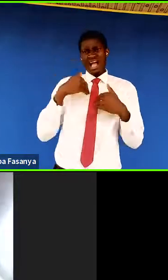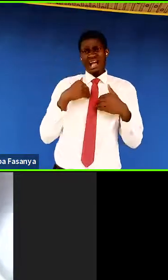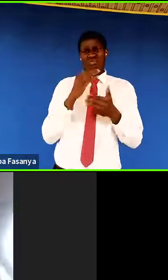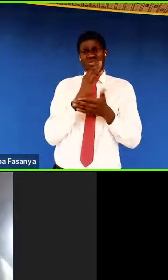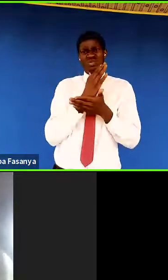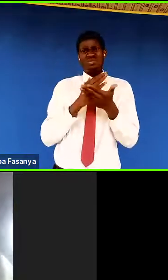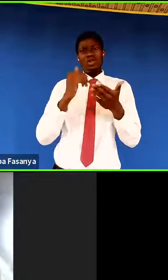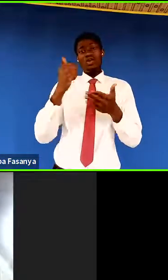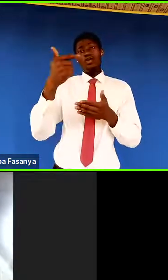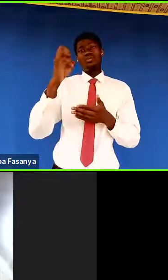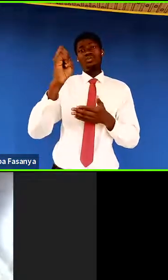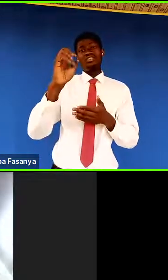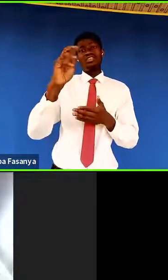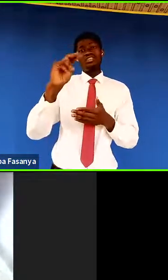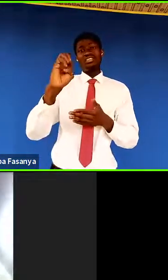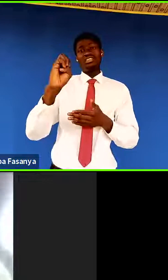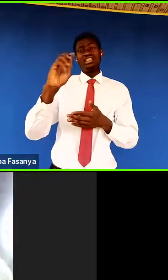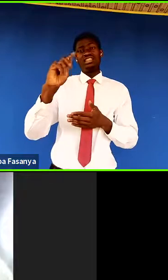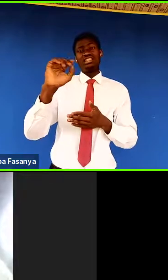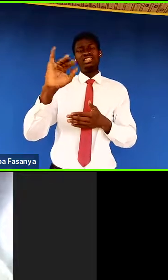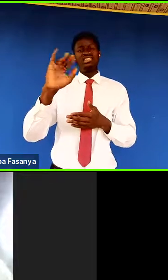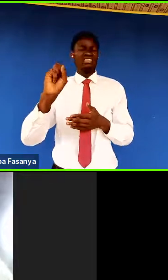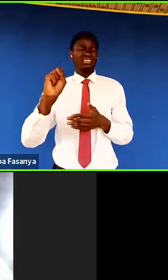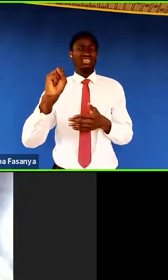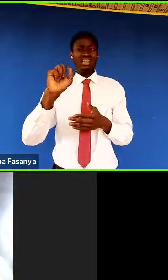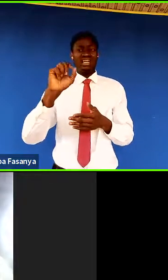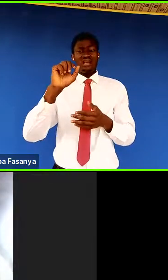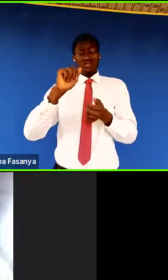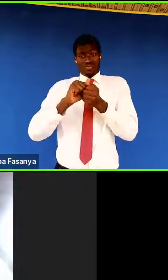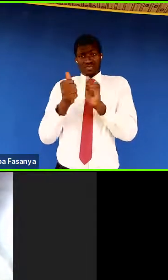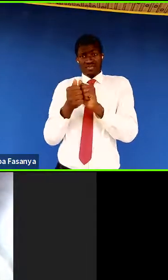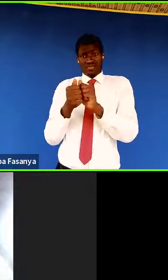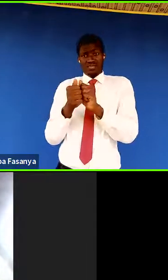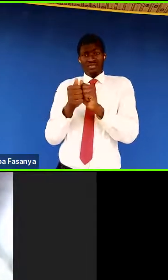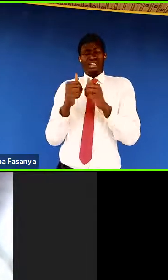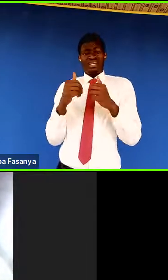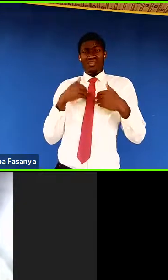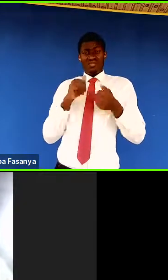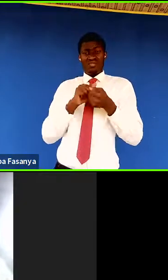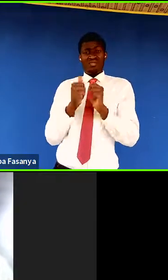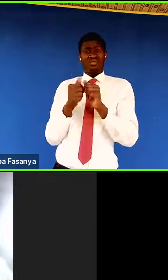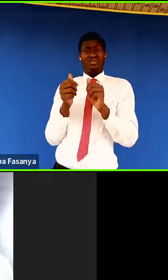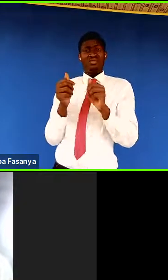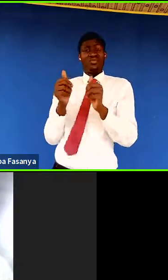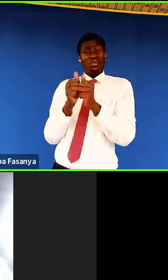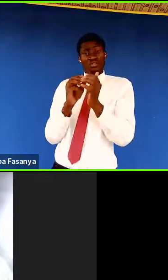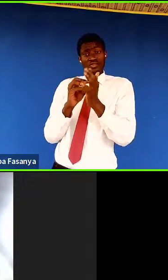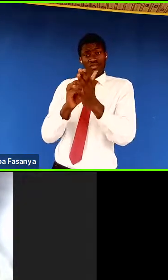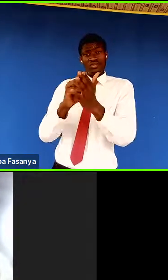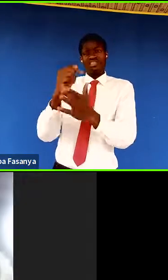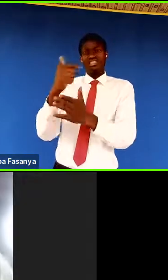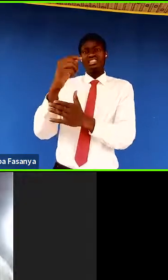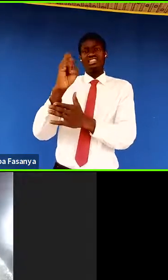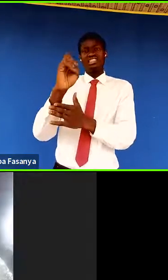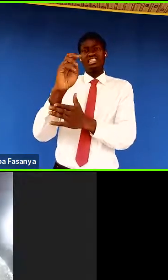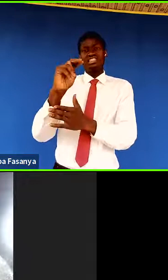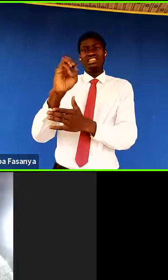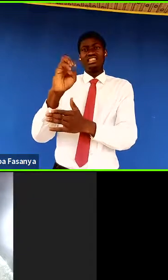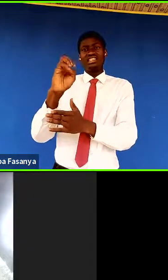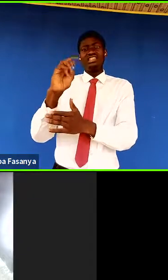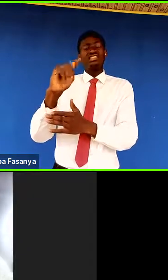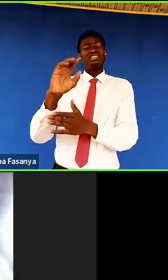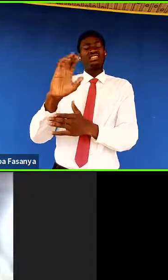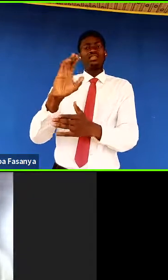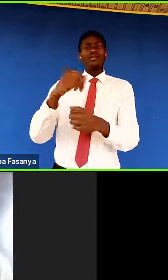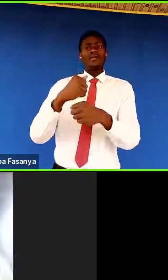has he has problems with his genetic makeup, such that the abnormalities in the genetic makeup